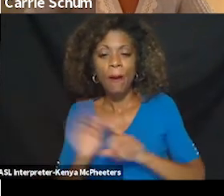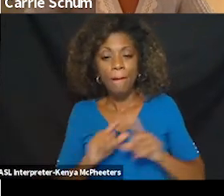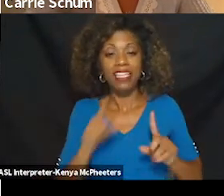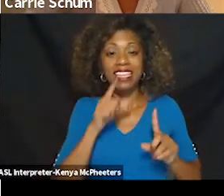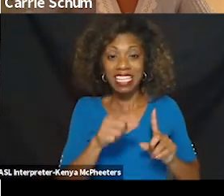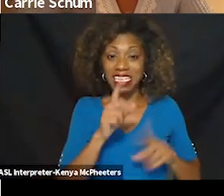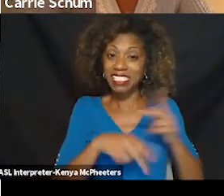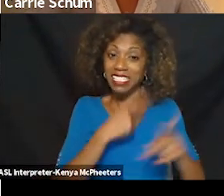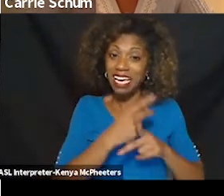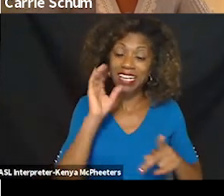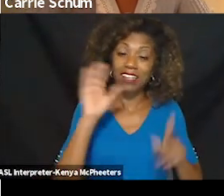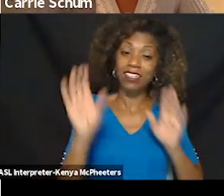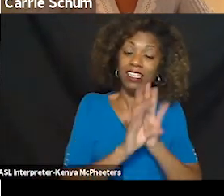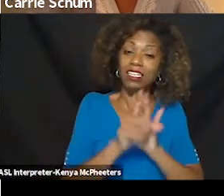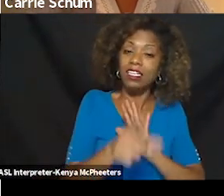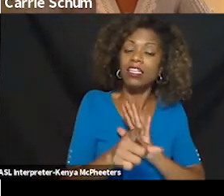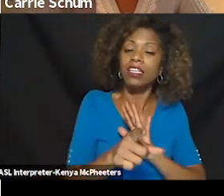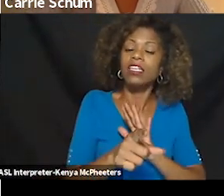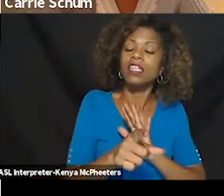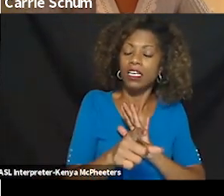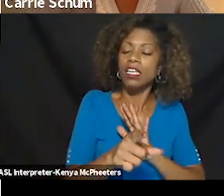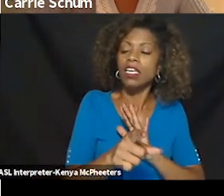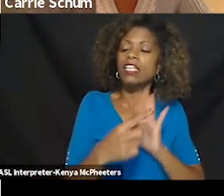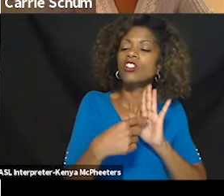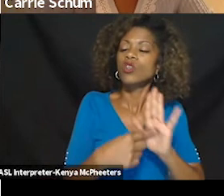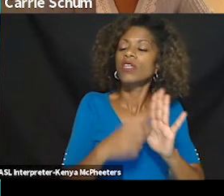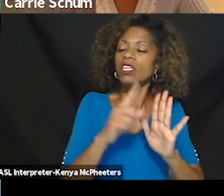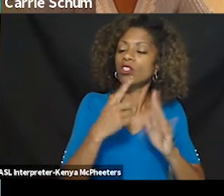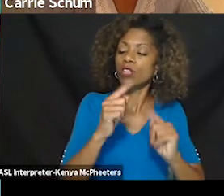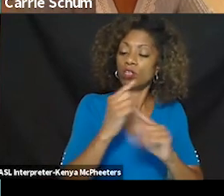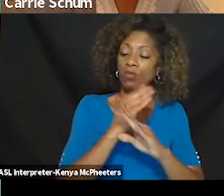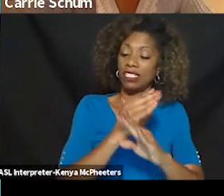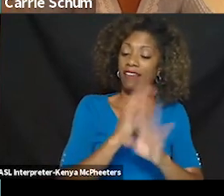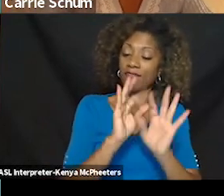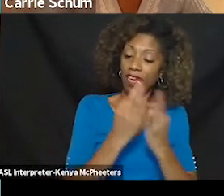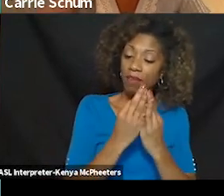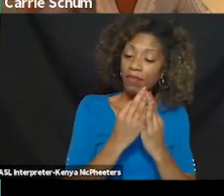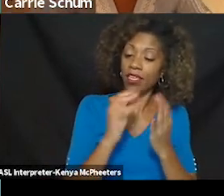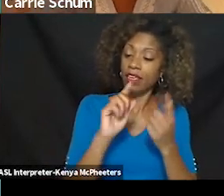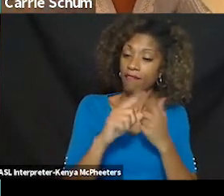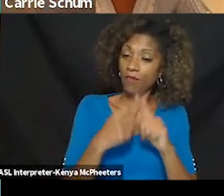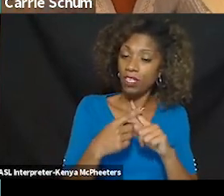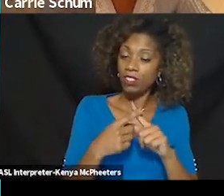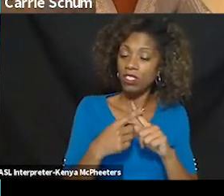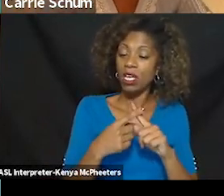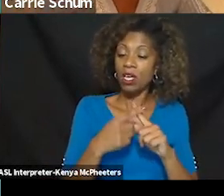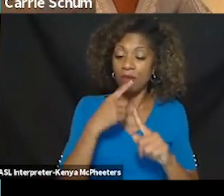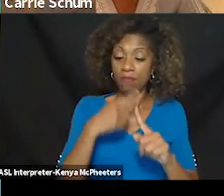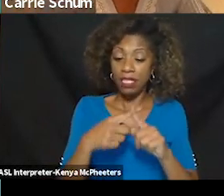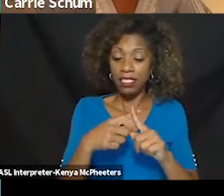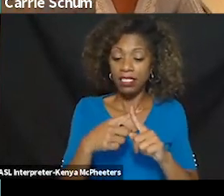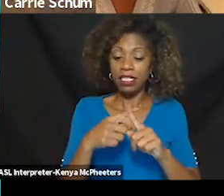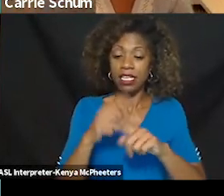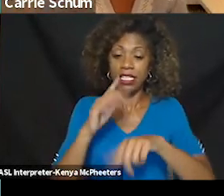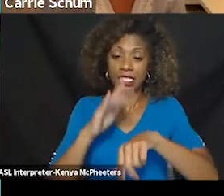and friends, not a directive to say, go make an appointment. So the tone, the content, the image all work